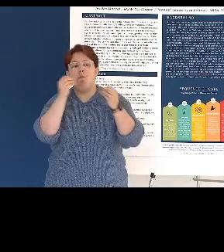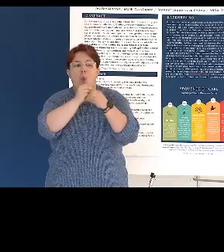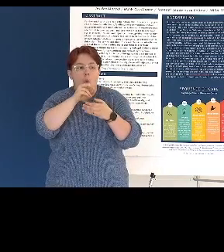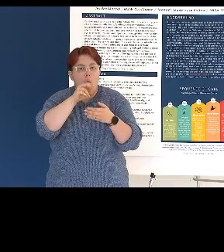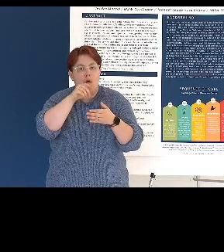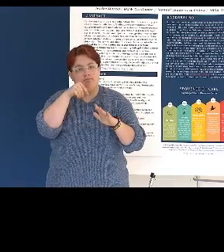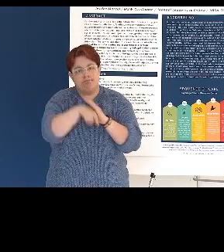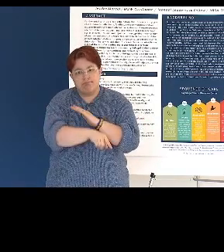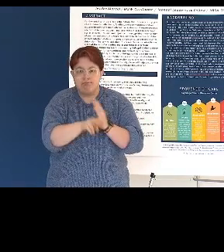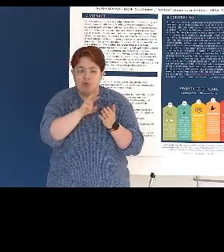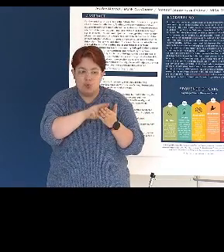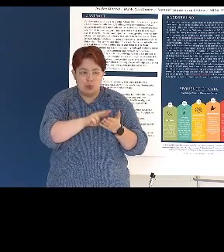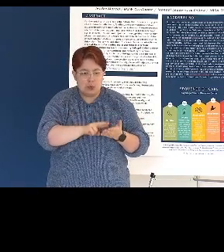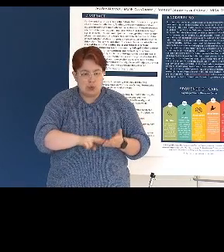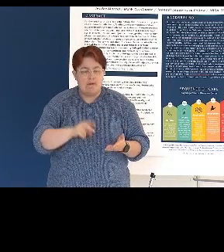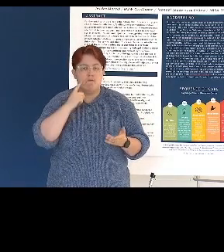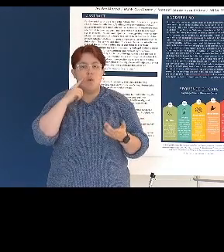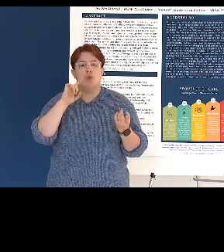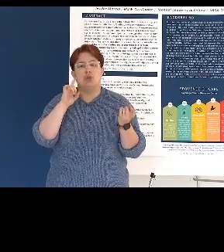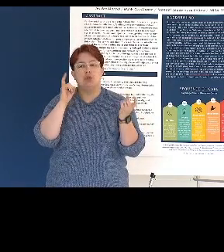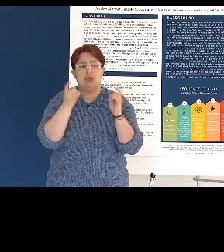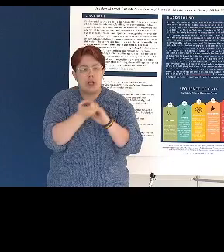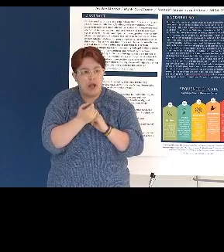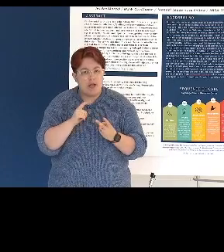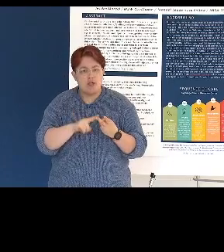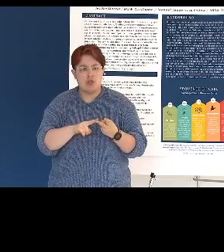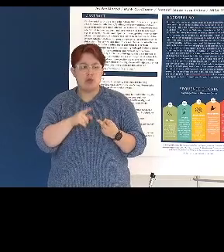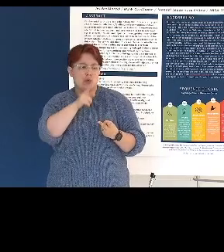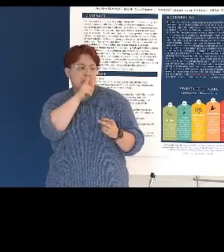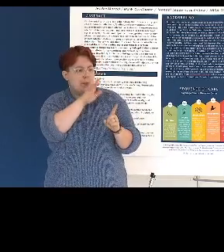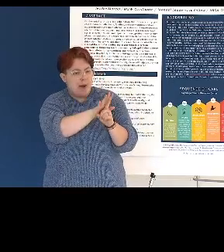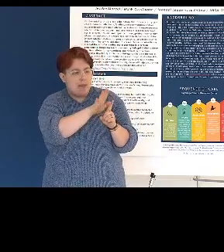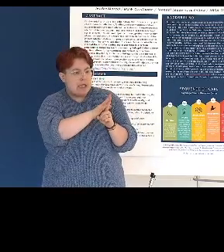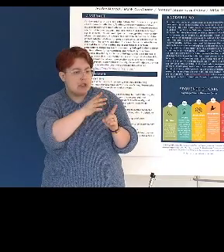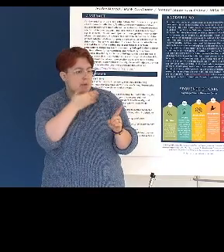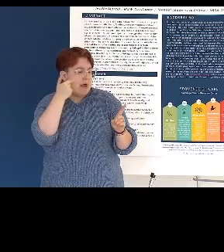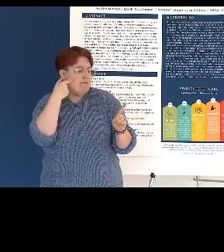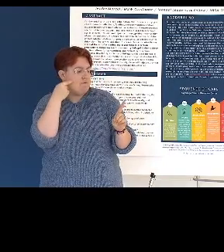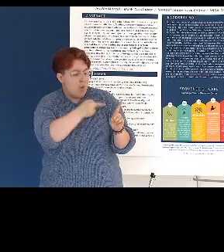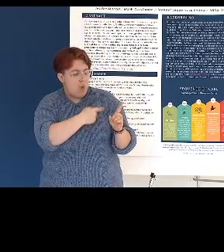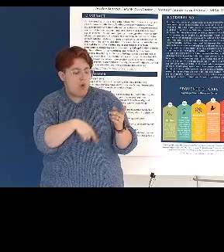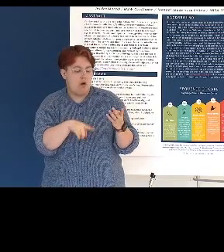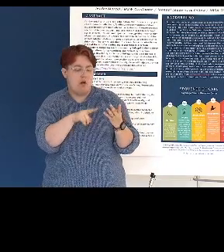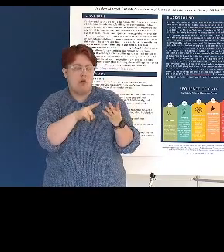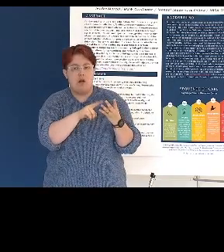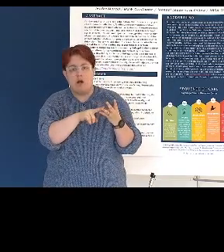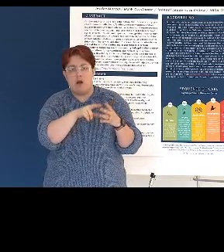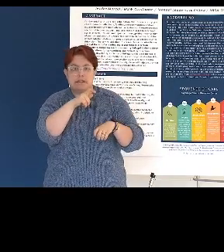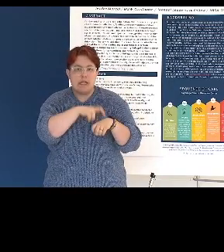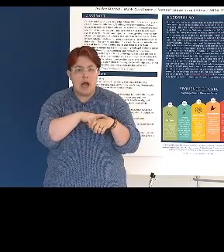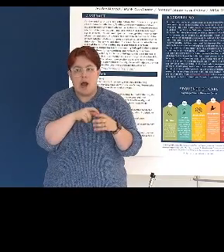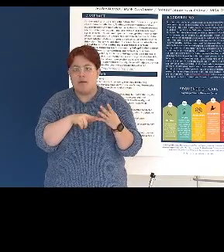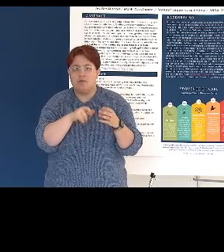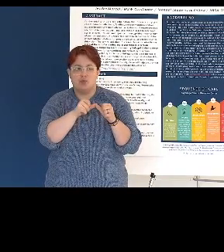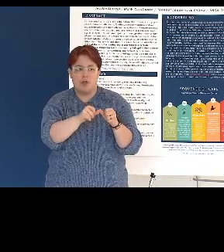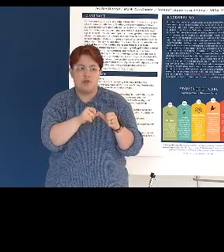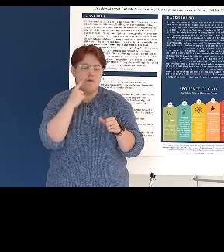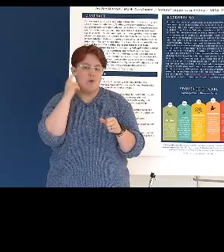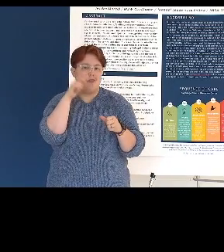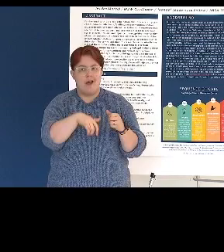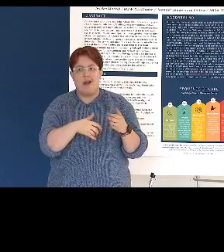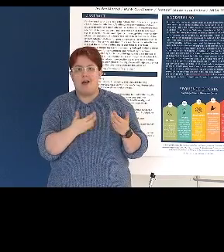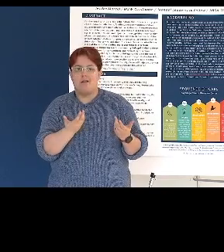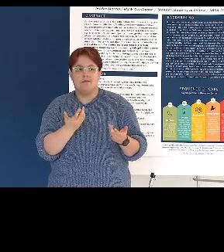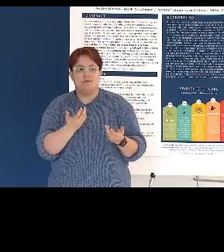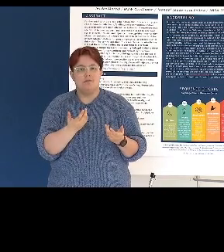of change, populations for whom this works best, and timing and duration of these interventions. However, it is clear